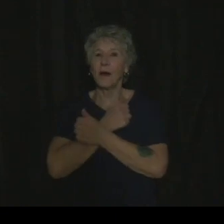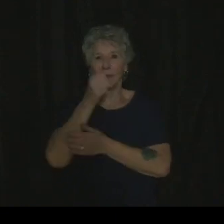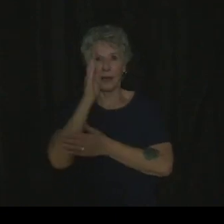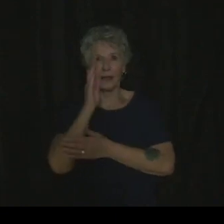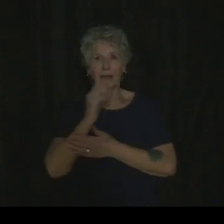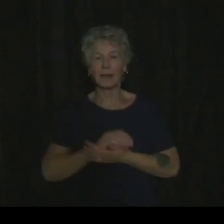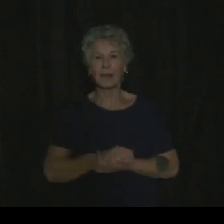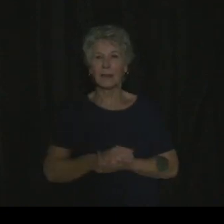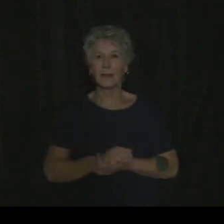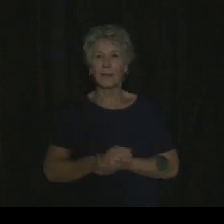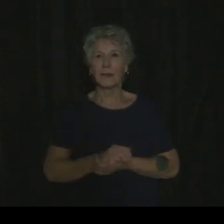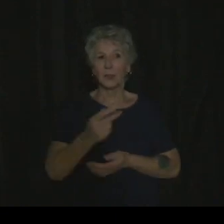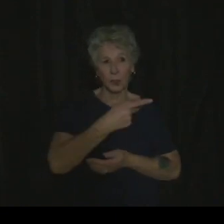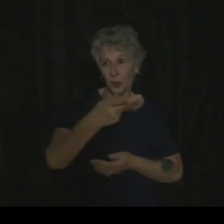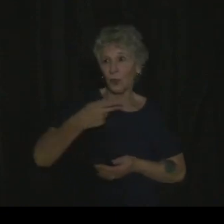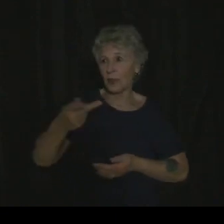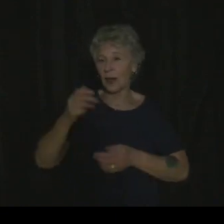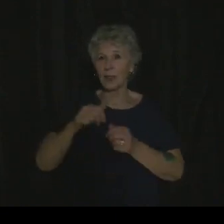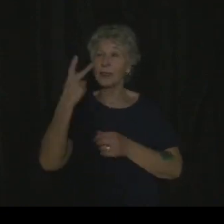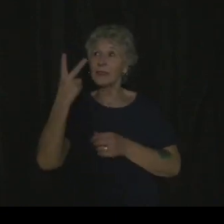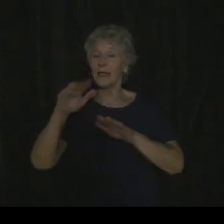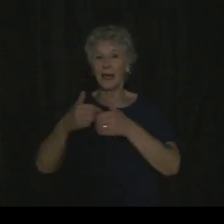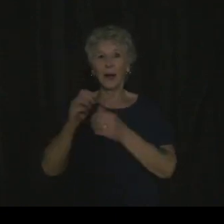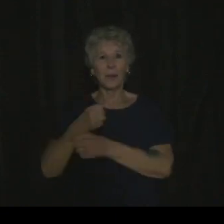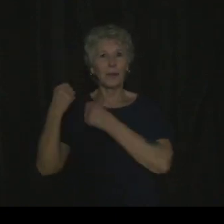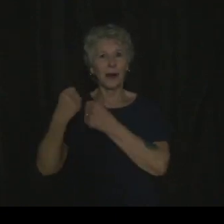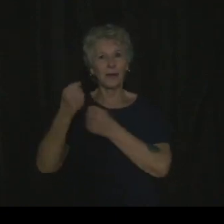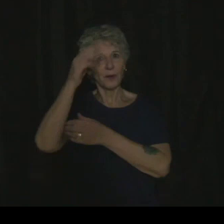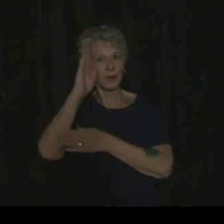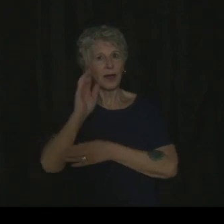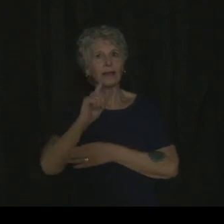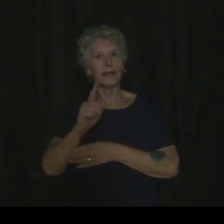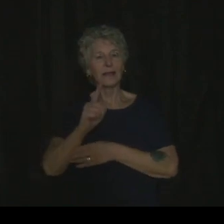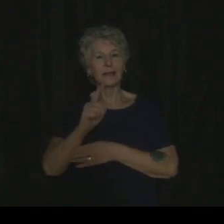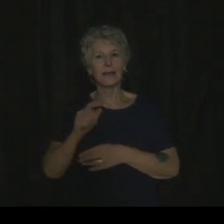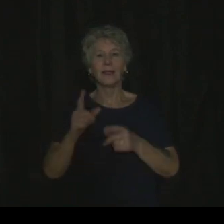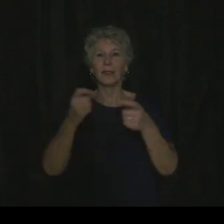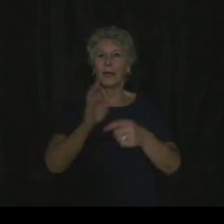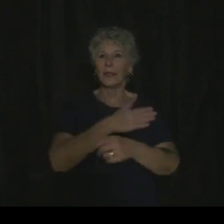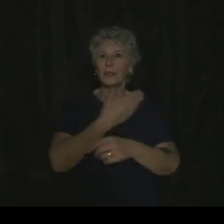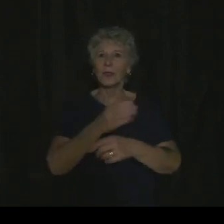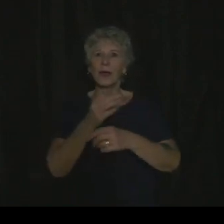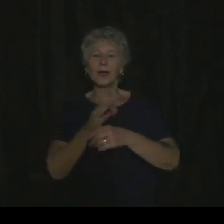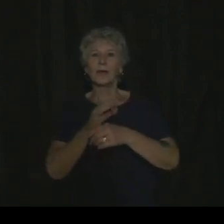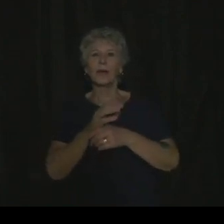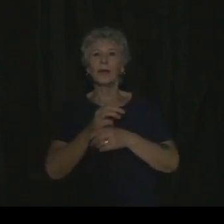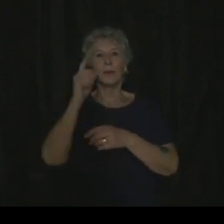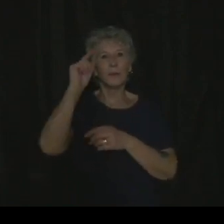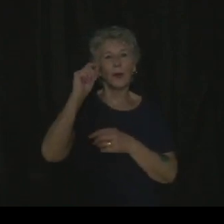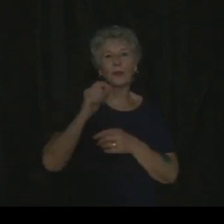He was put in power so that you and I could see how powerful God is. The great song of Moses in Exodus